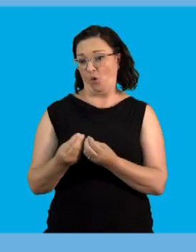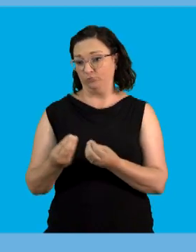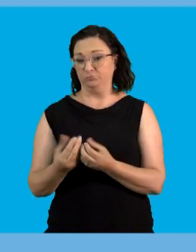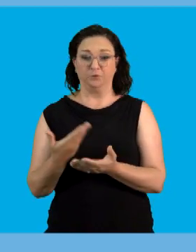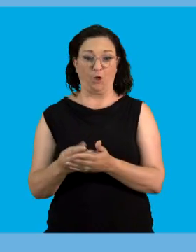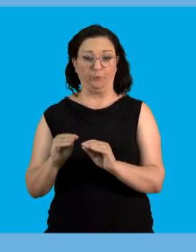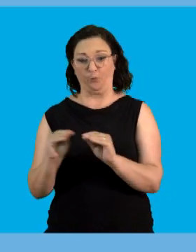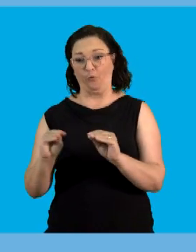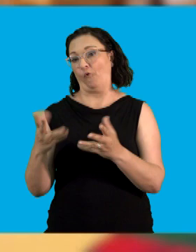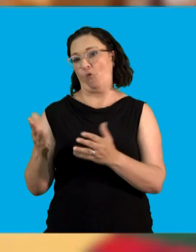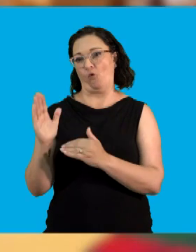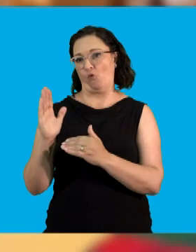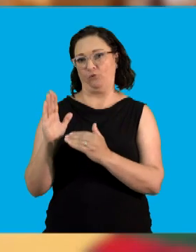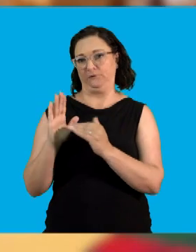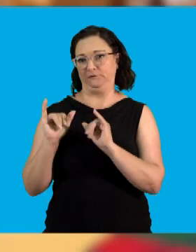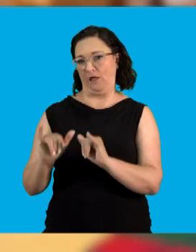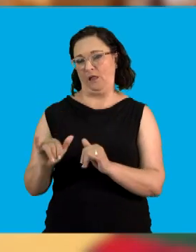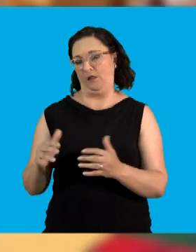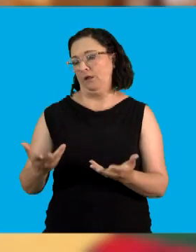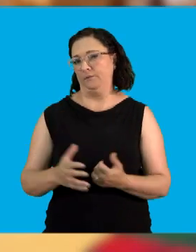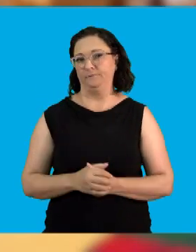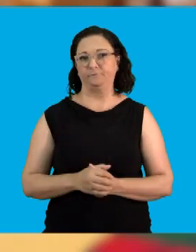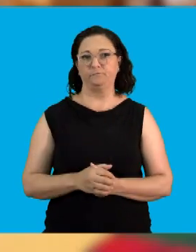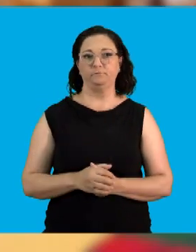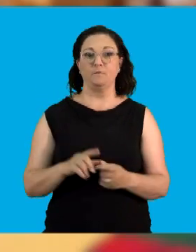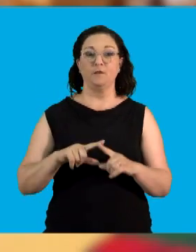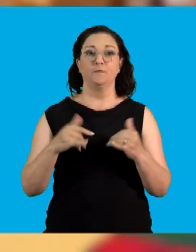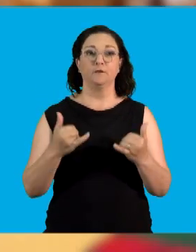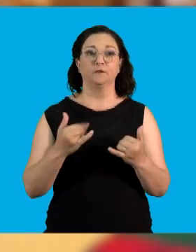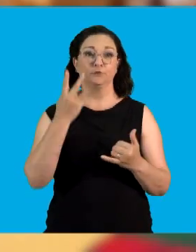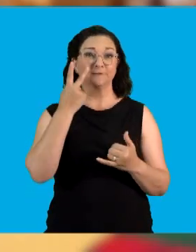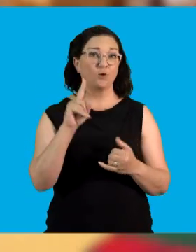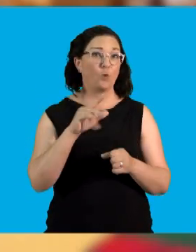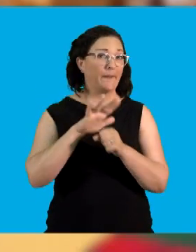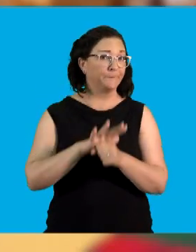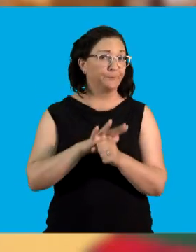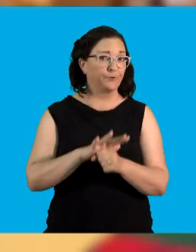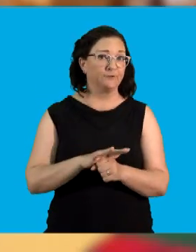object can either also be moving or be stationary. So now, before we get started with the